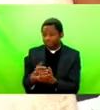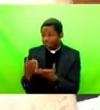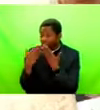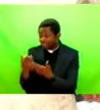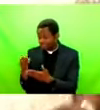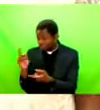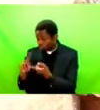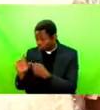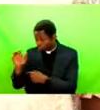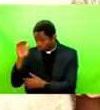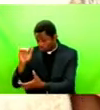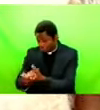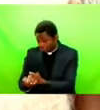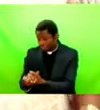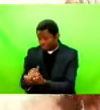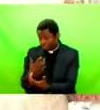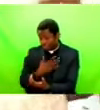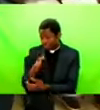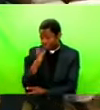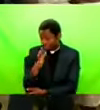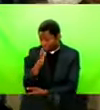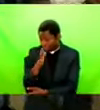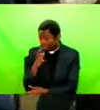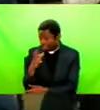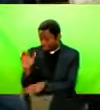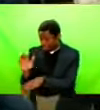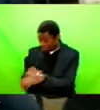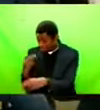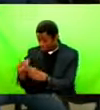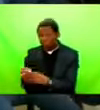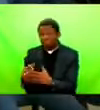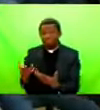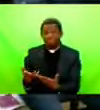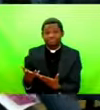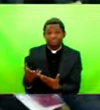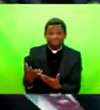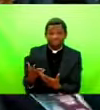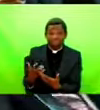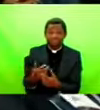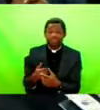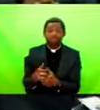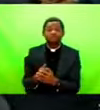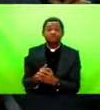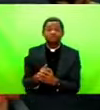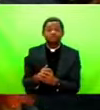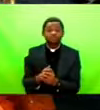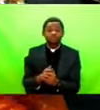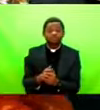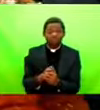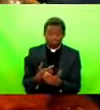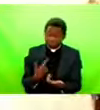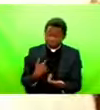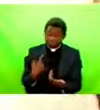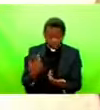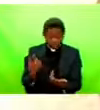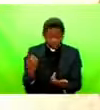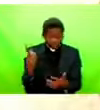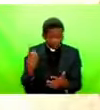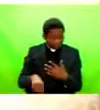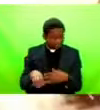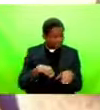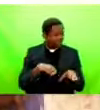Mama Grace, my mother, I call her. But to say the least, what could I have done without